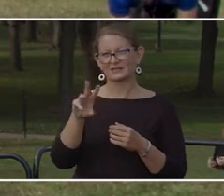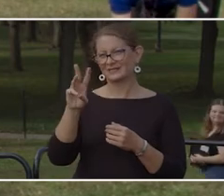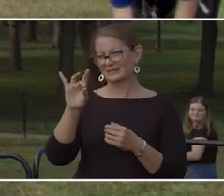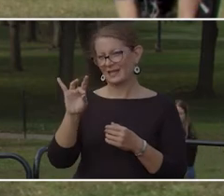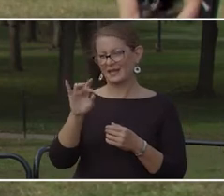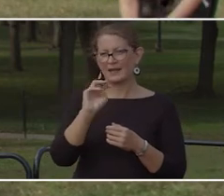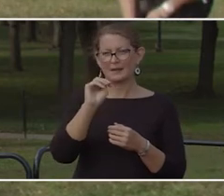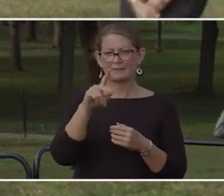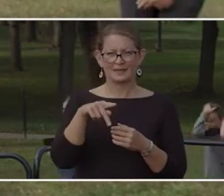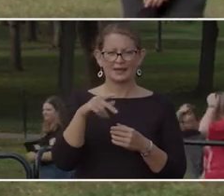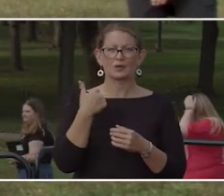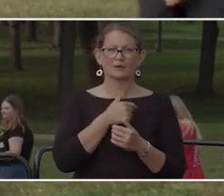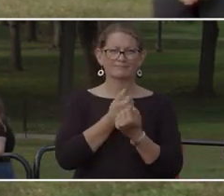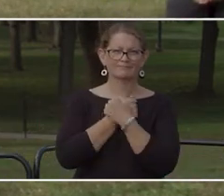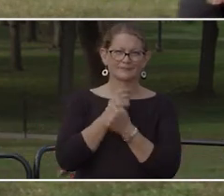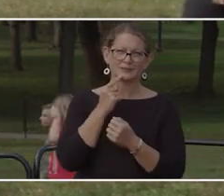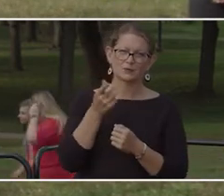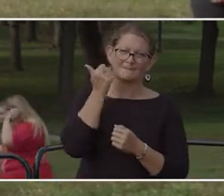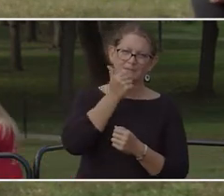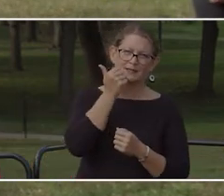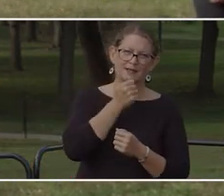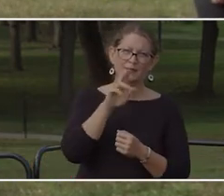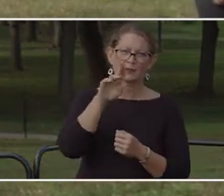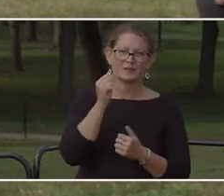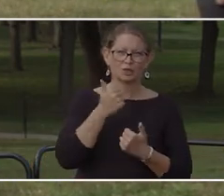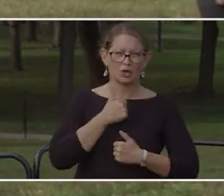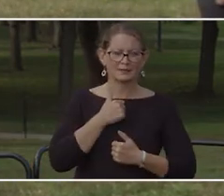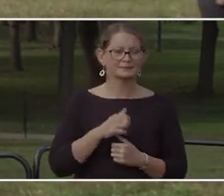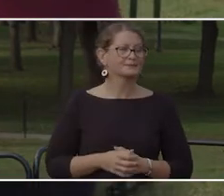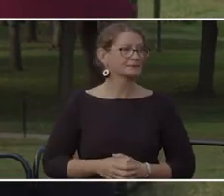as an MP. We love you and miss you every day. U.S. Army.